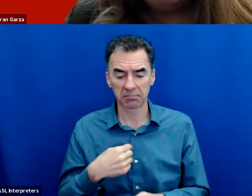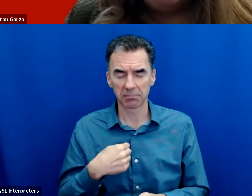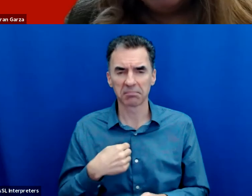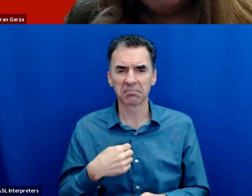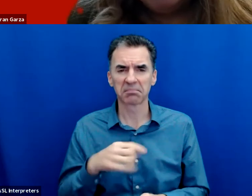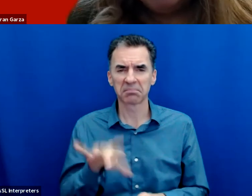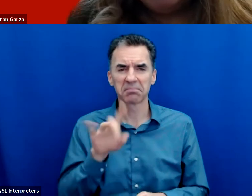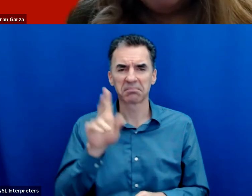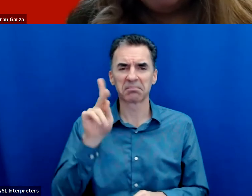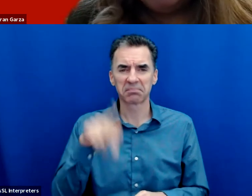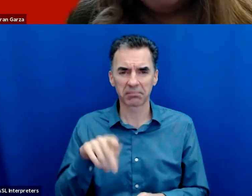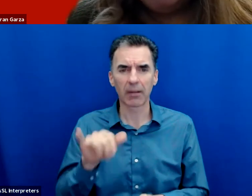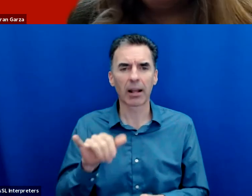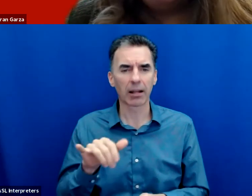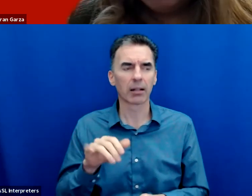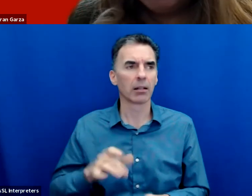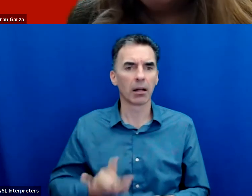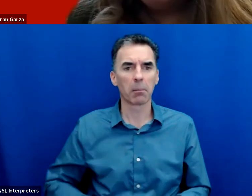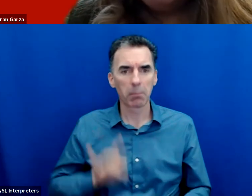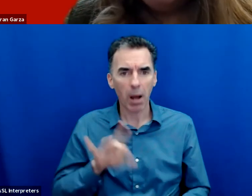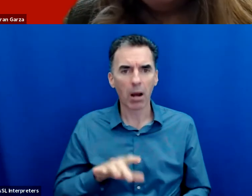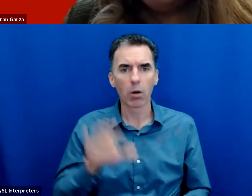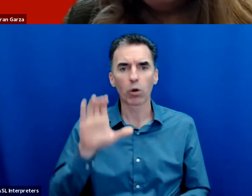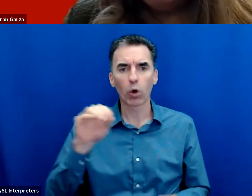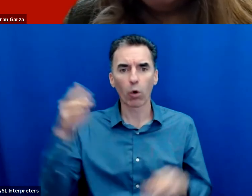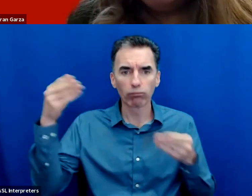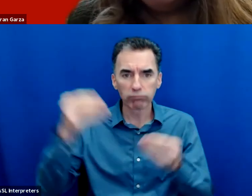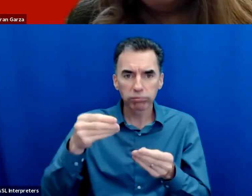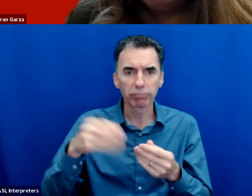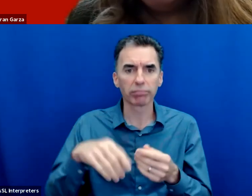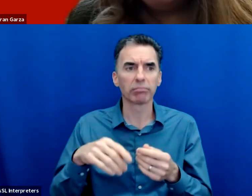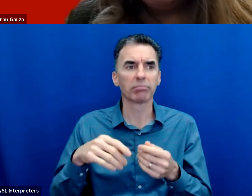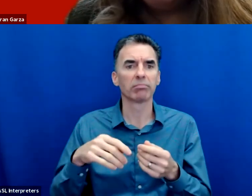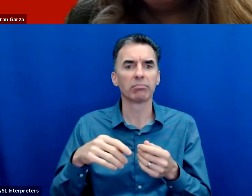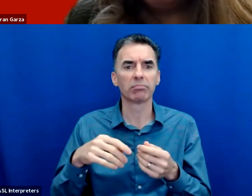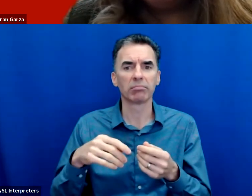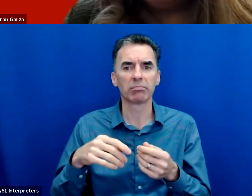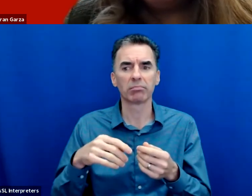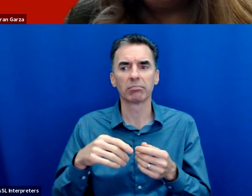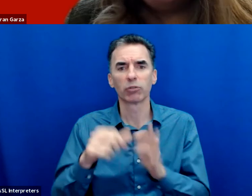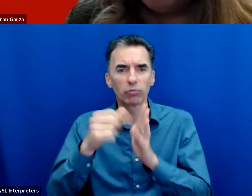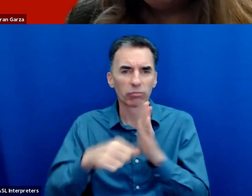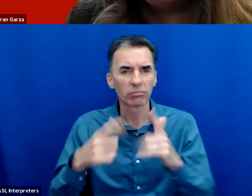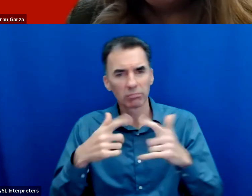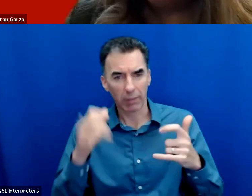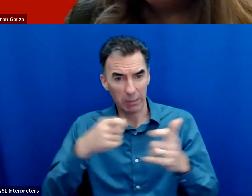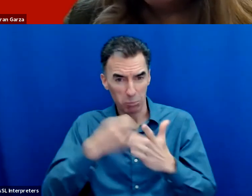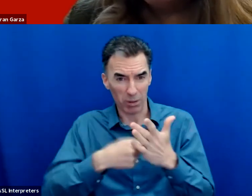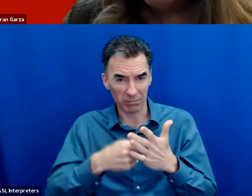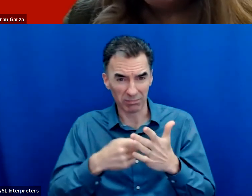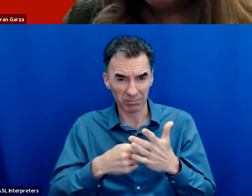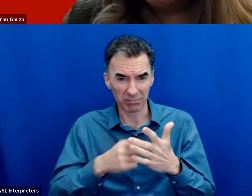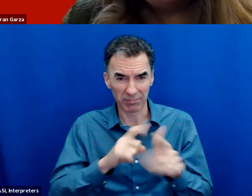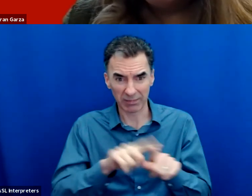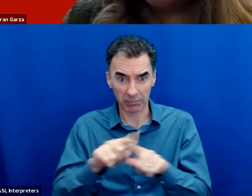of pocket, co-pays, co-insurance, procedure prices and things like that. Mhm, If we